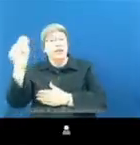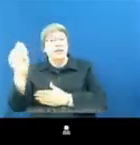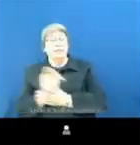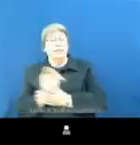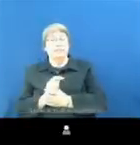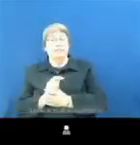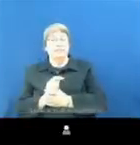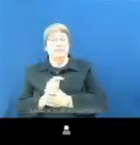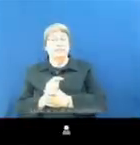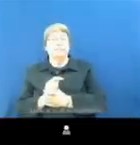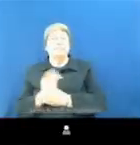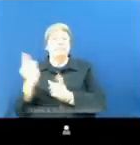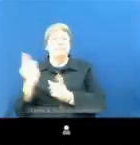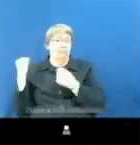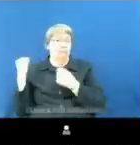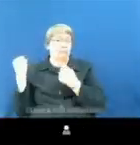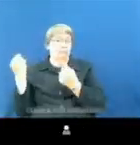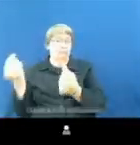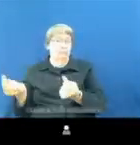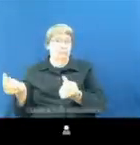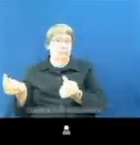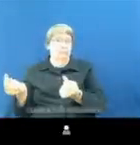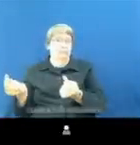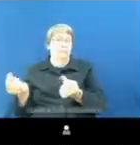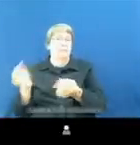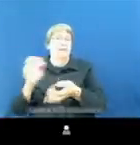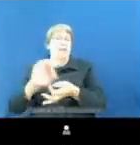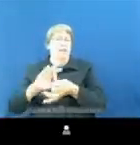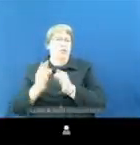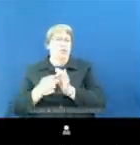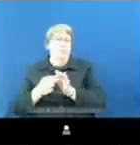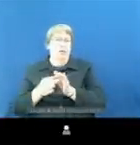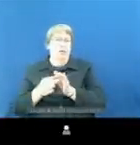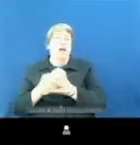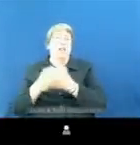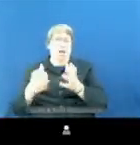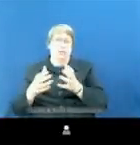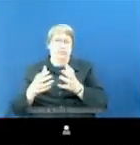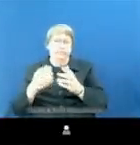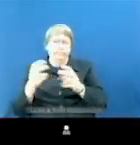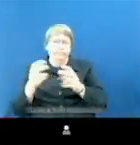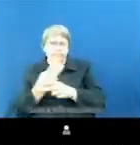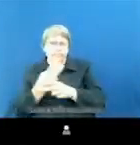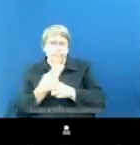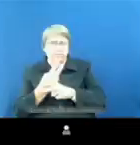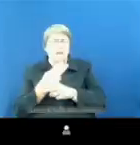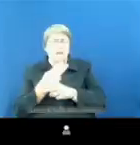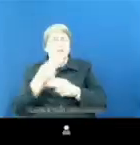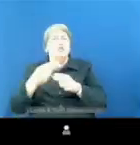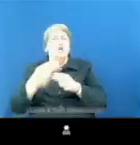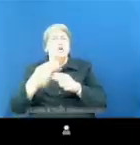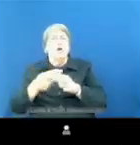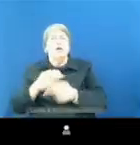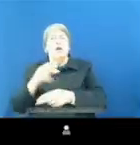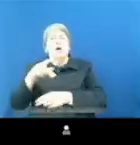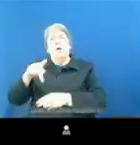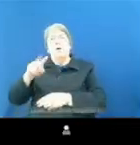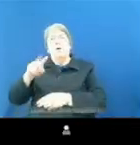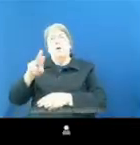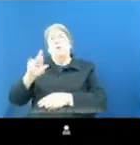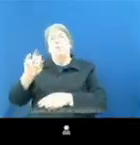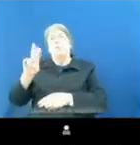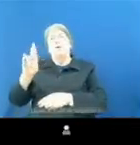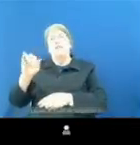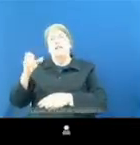that has been interpreted extensively with respect to interpreters is that of privileged communications and what to